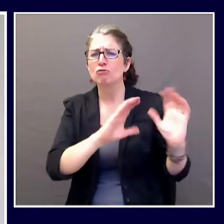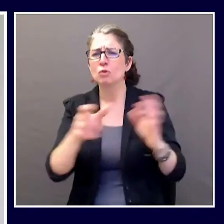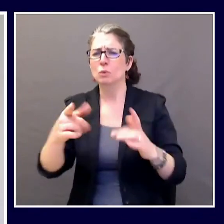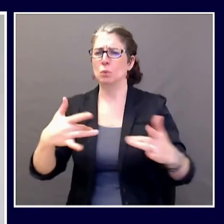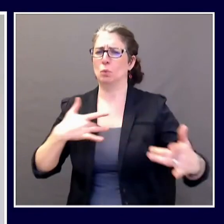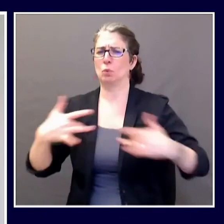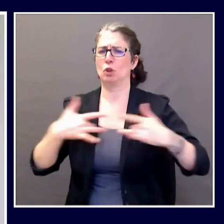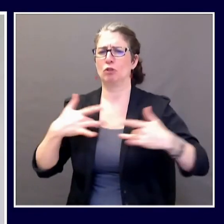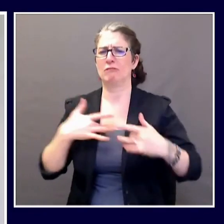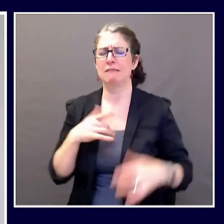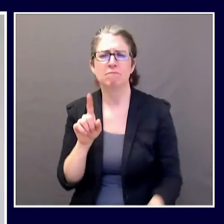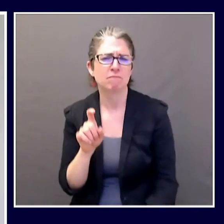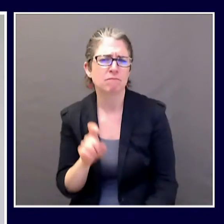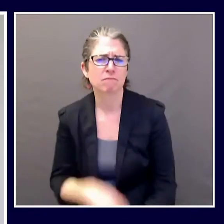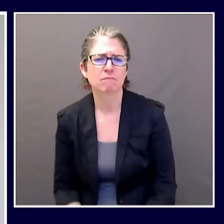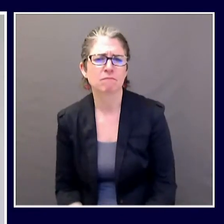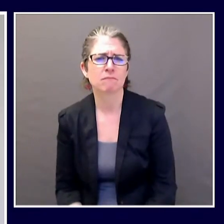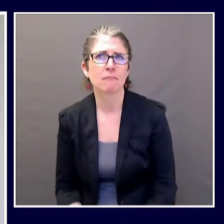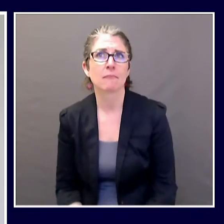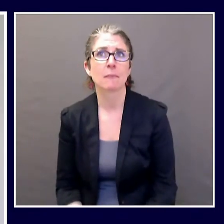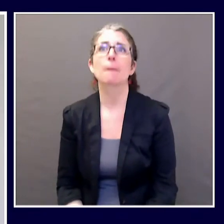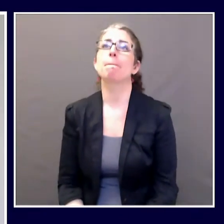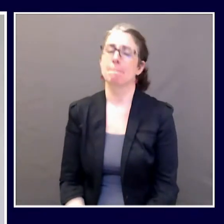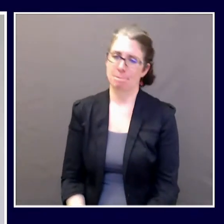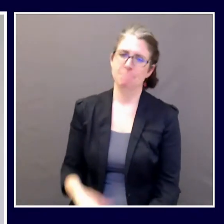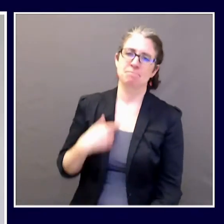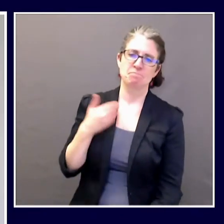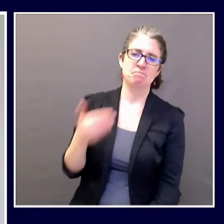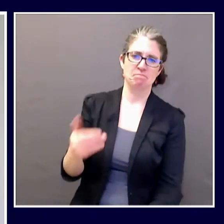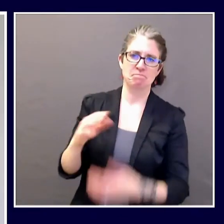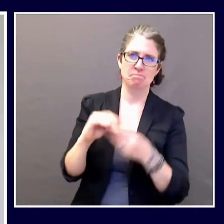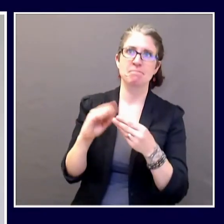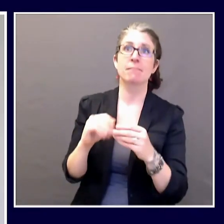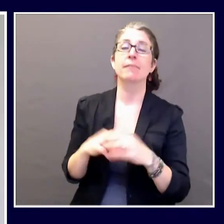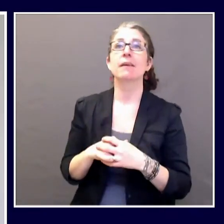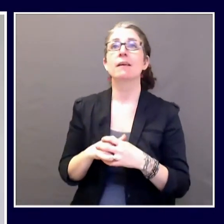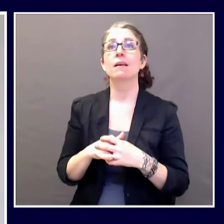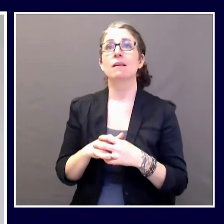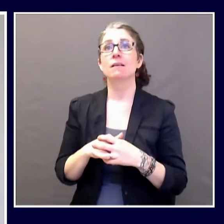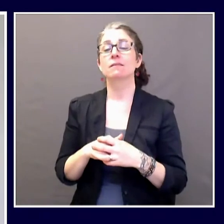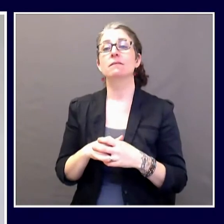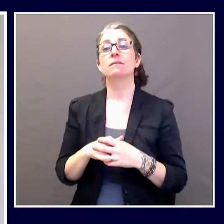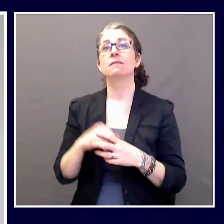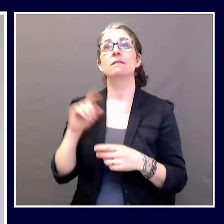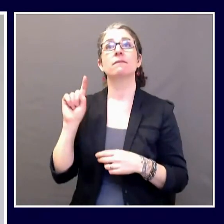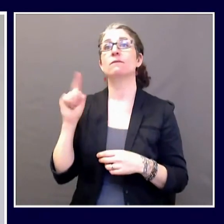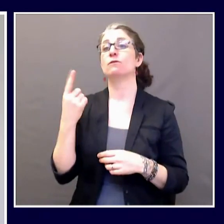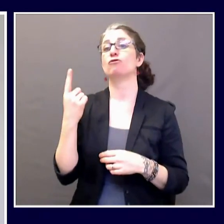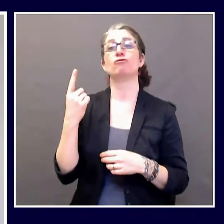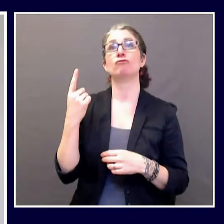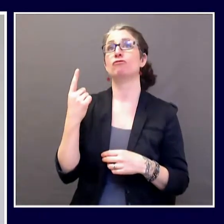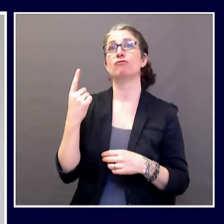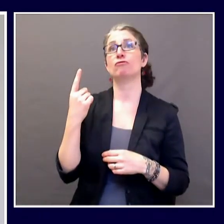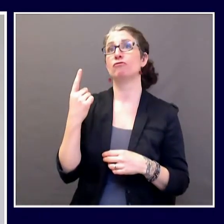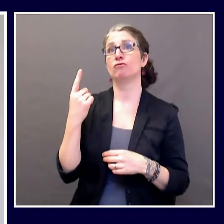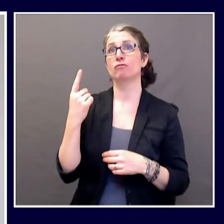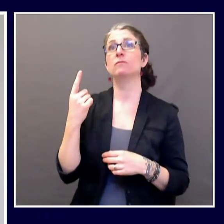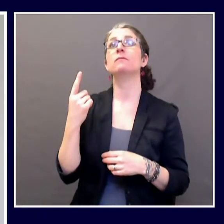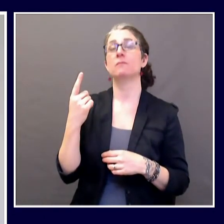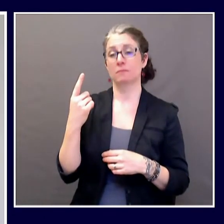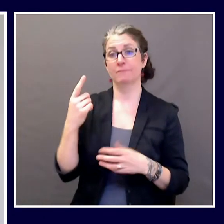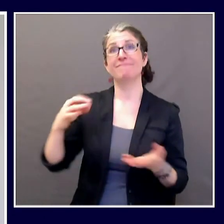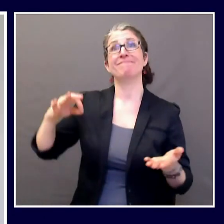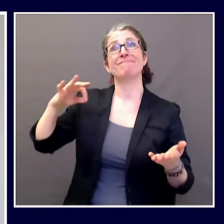think through, and keep strategizing and finding solutions for. Number one are Mainers for whom internet access is either